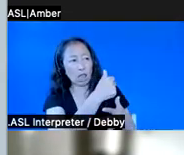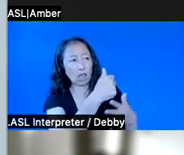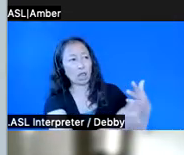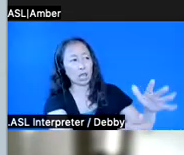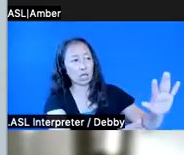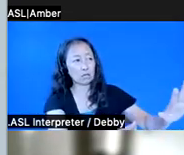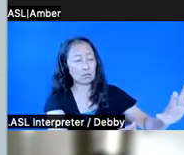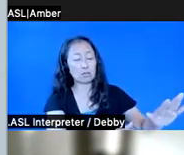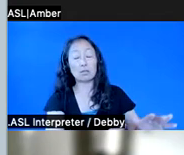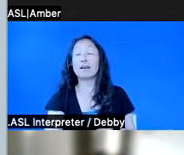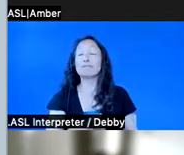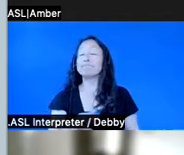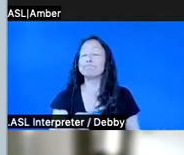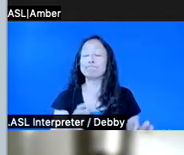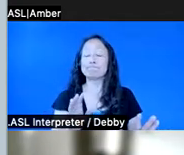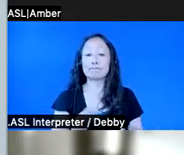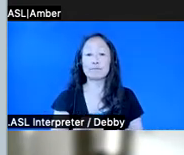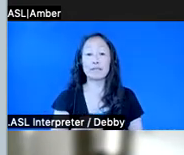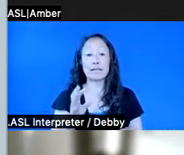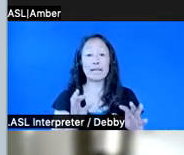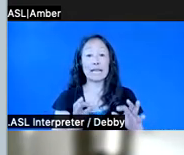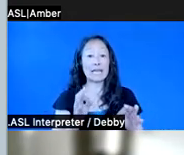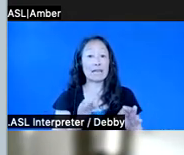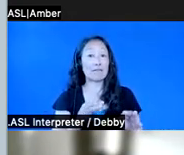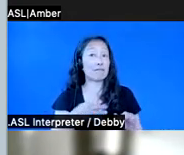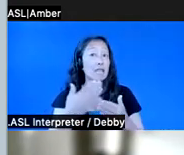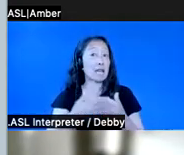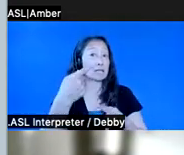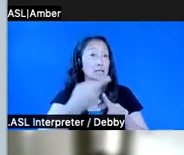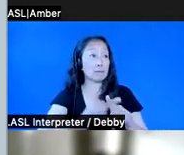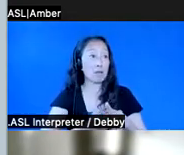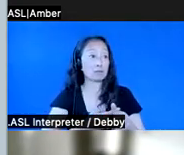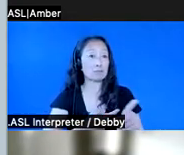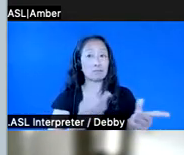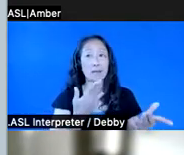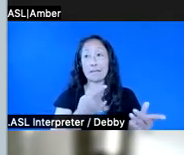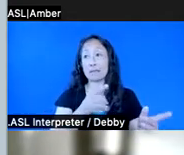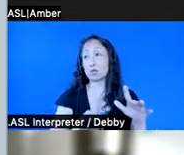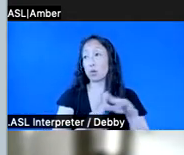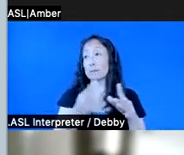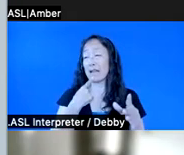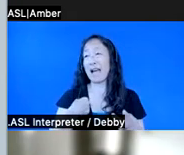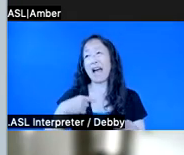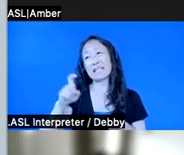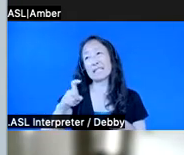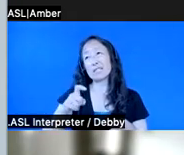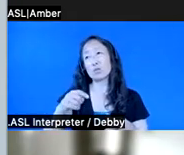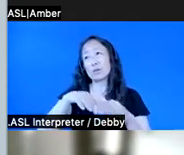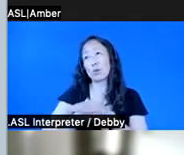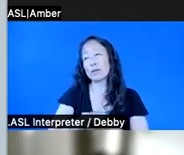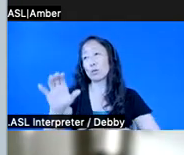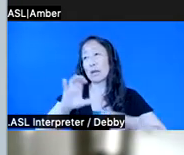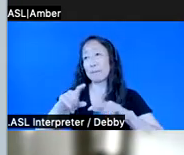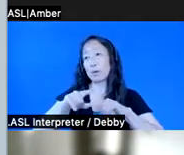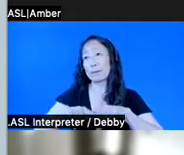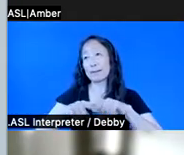month and they say, I really would love to get into a chemical dependency program, I feel like I need help with that, or can you help me? Absolutely. I